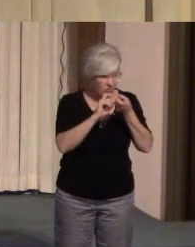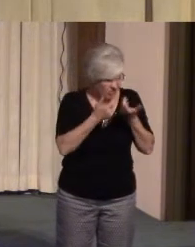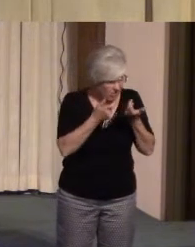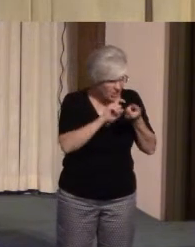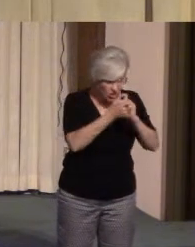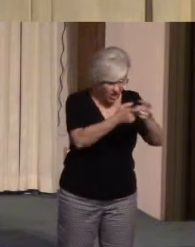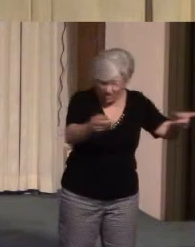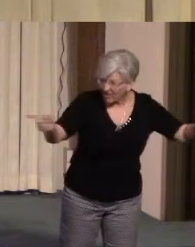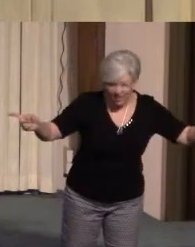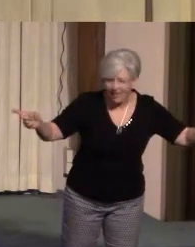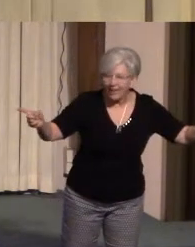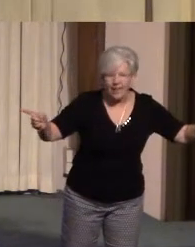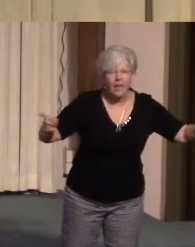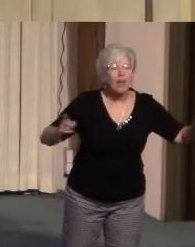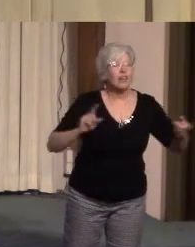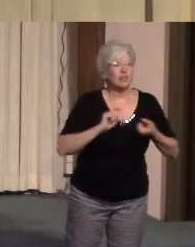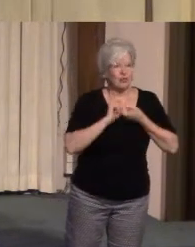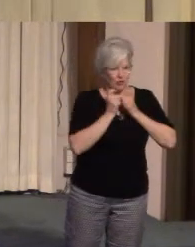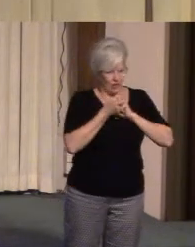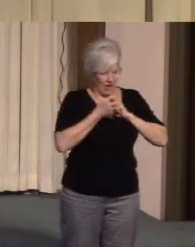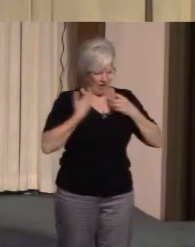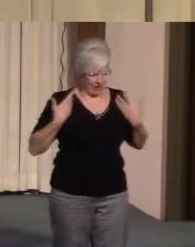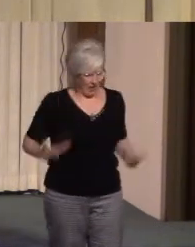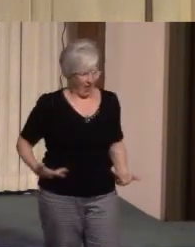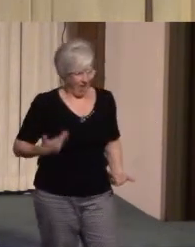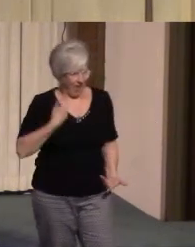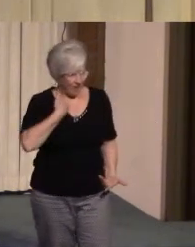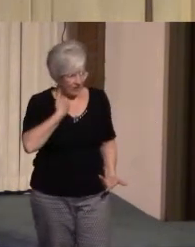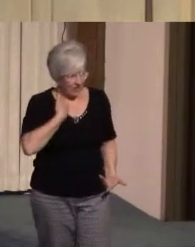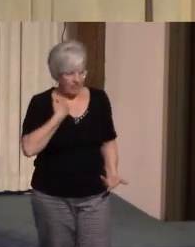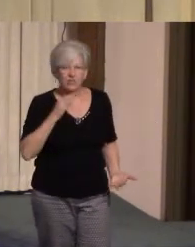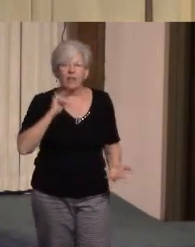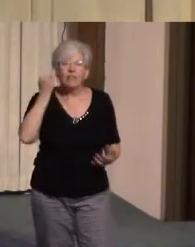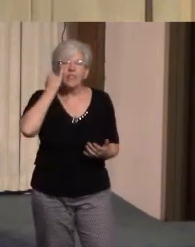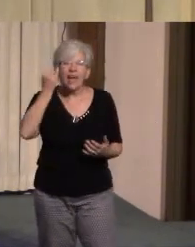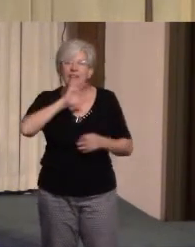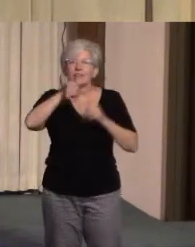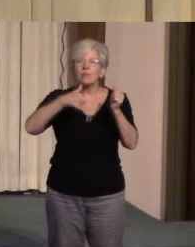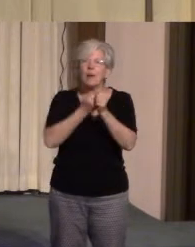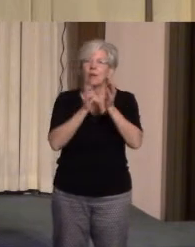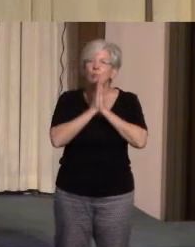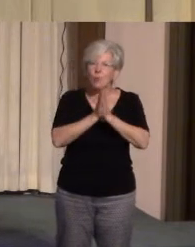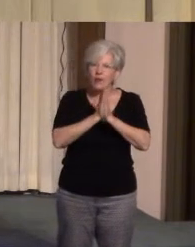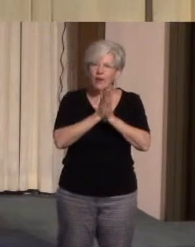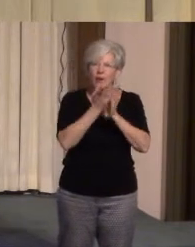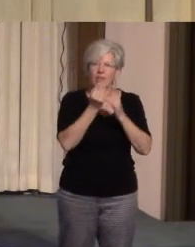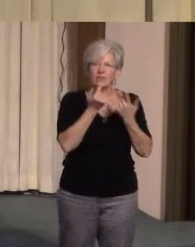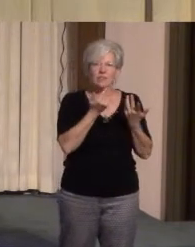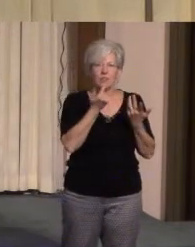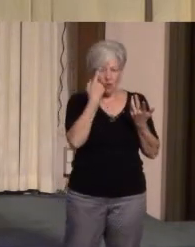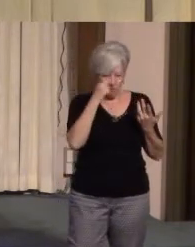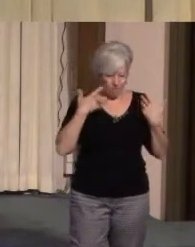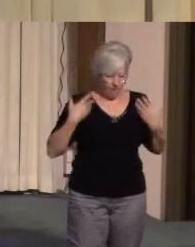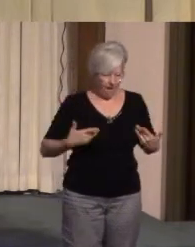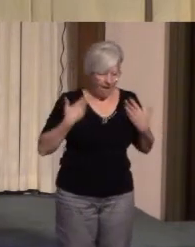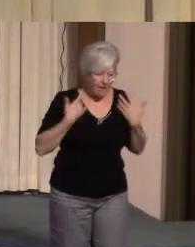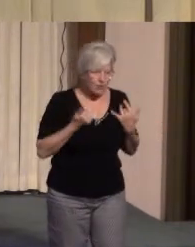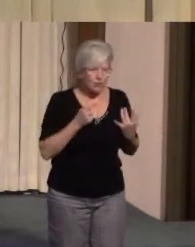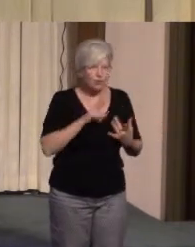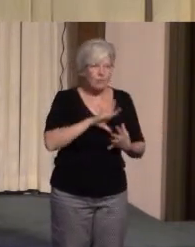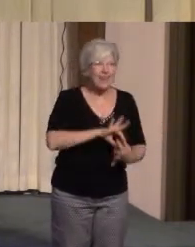Thank you. We're trying to change us. Prayer changes us. The idea behind prayer is to bring us into alignment with